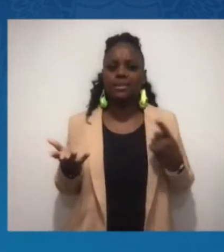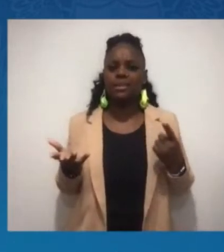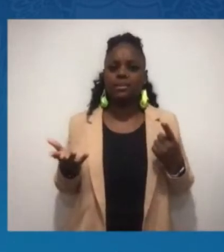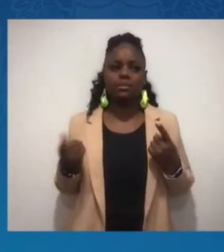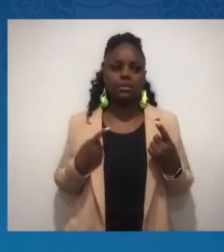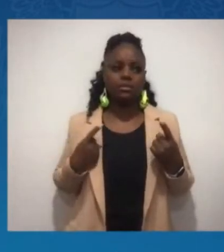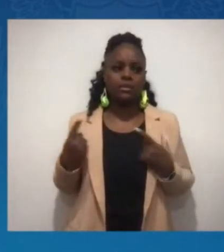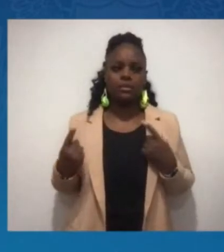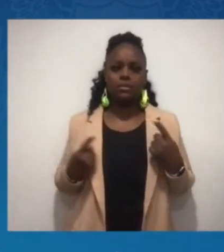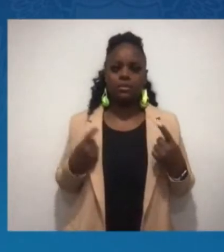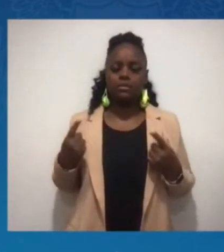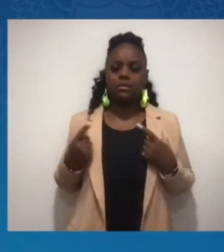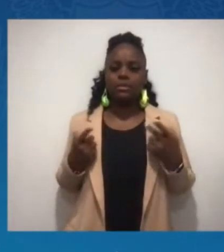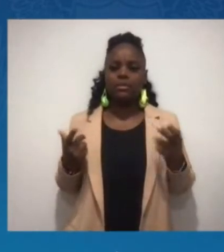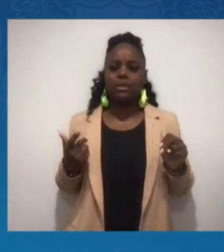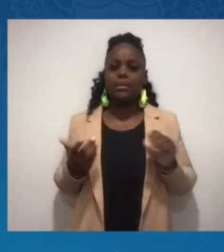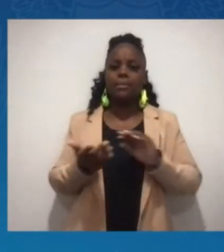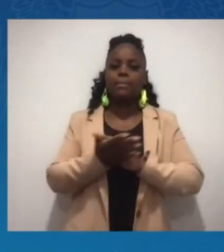suffering.